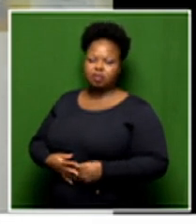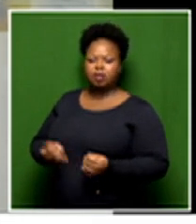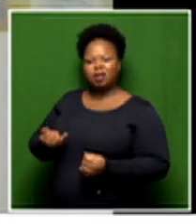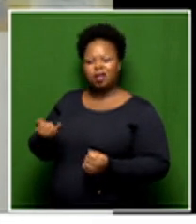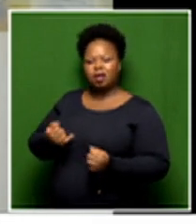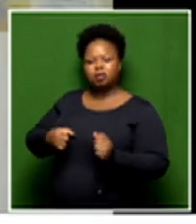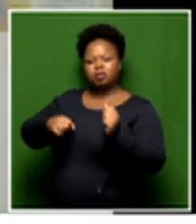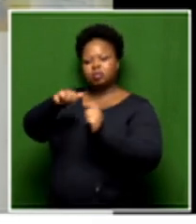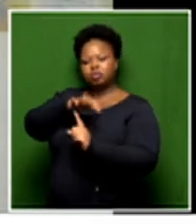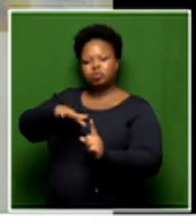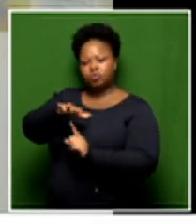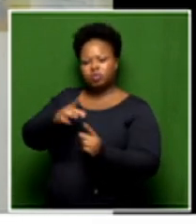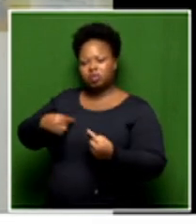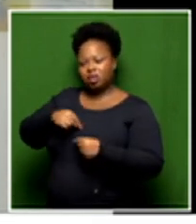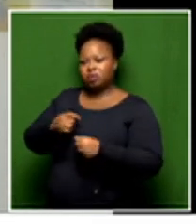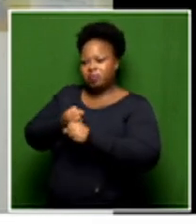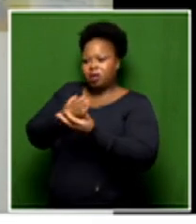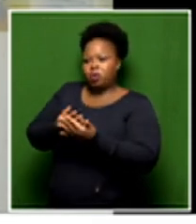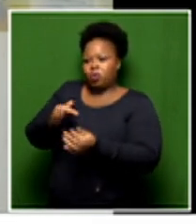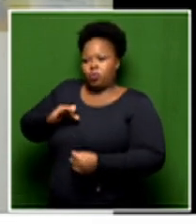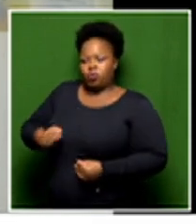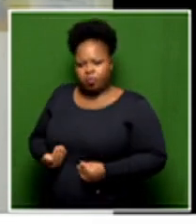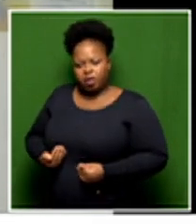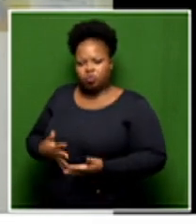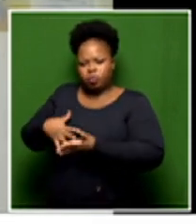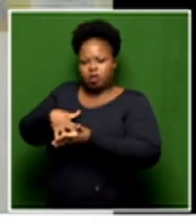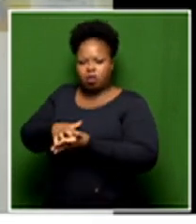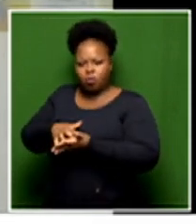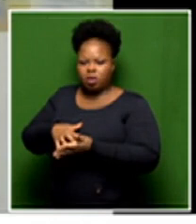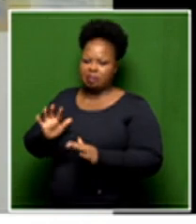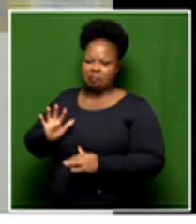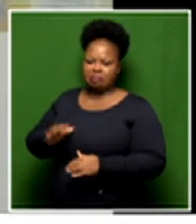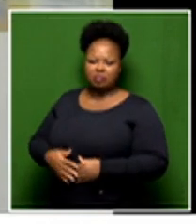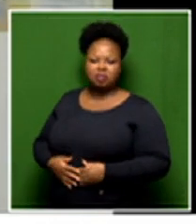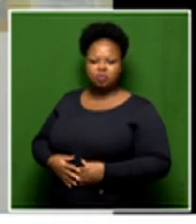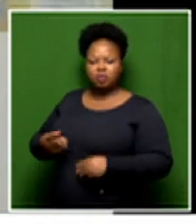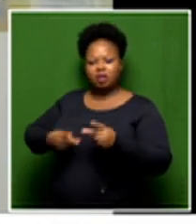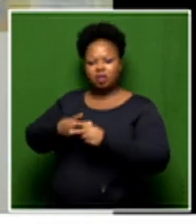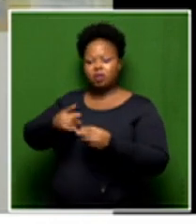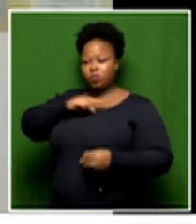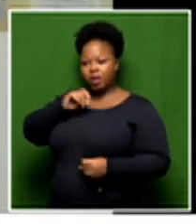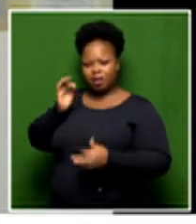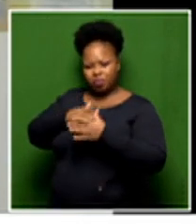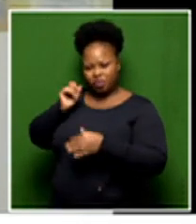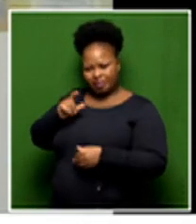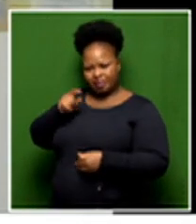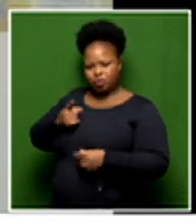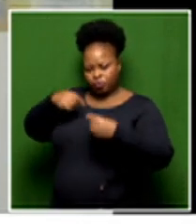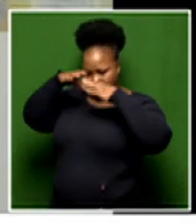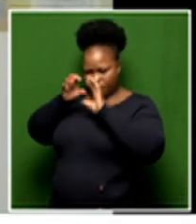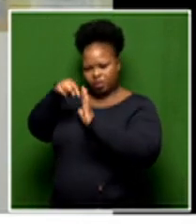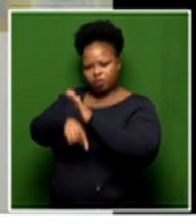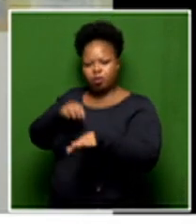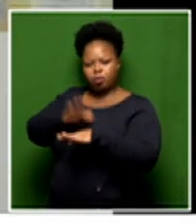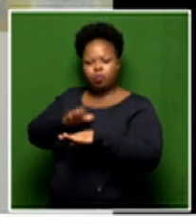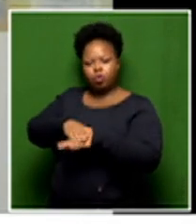structural situations that put women in a position of vulnerability. And so because of that, we need to focus